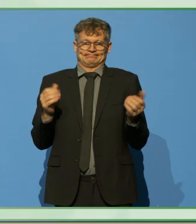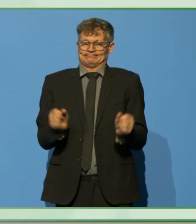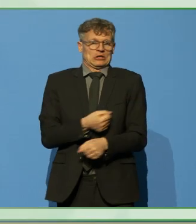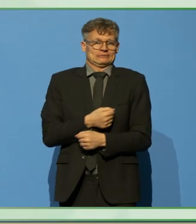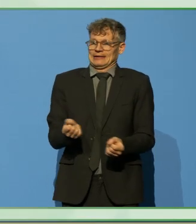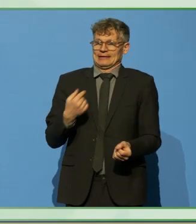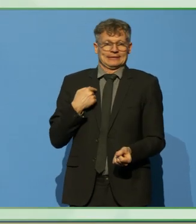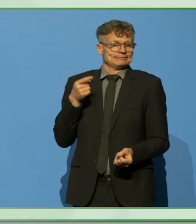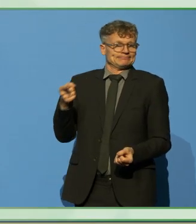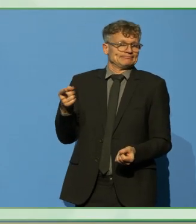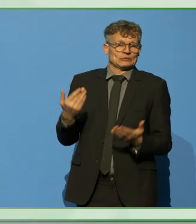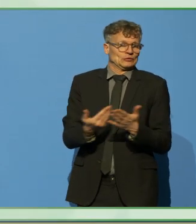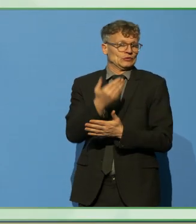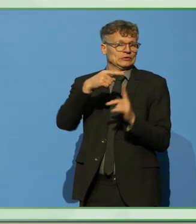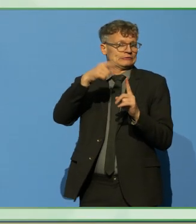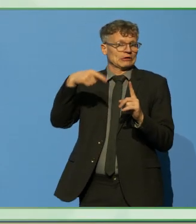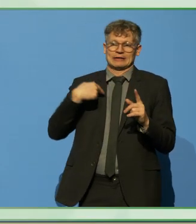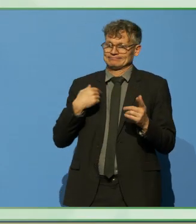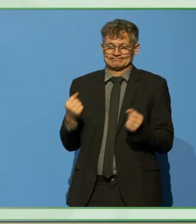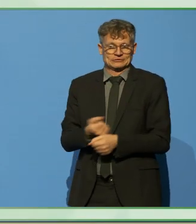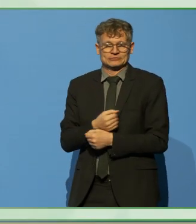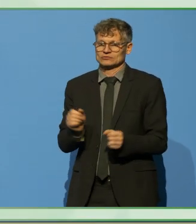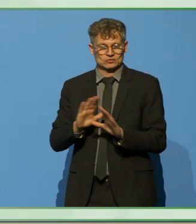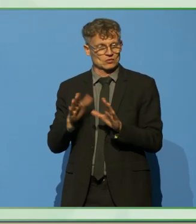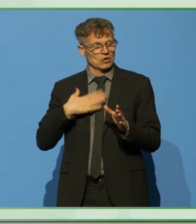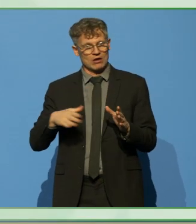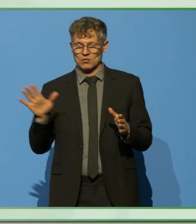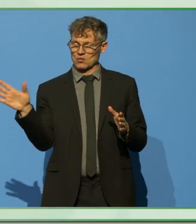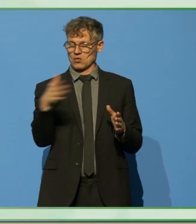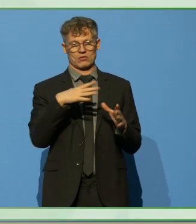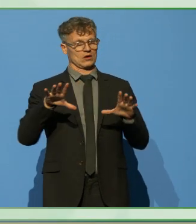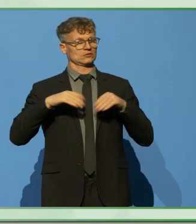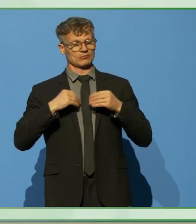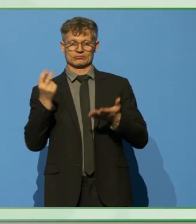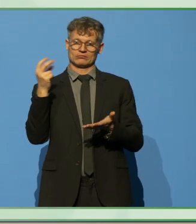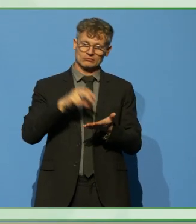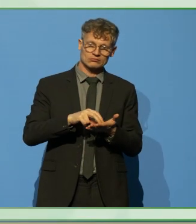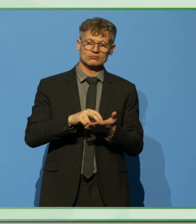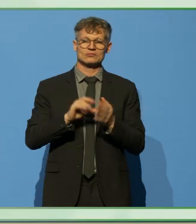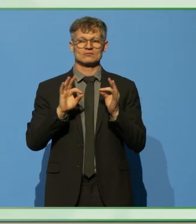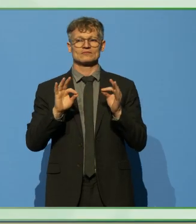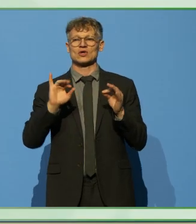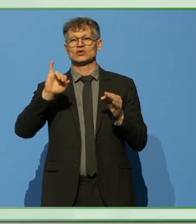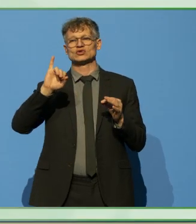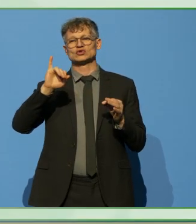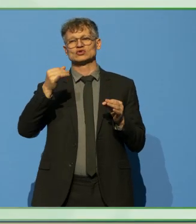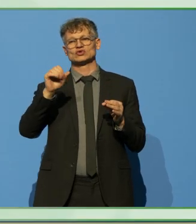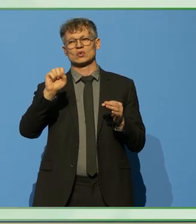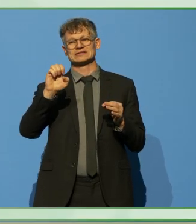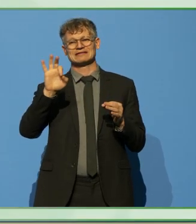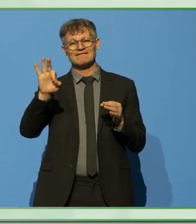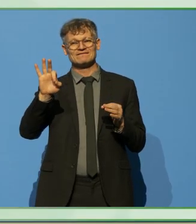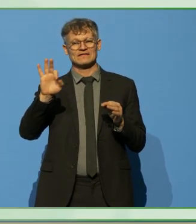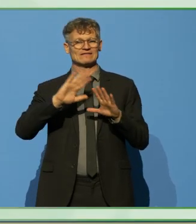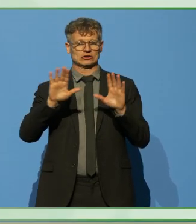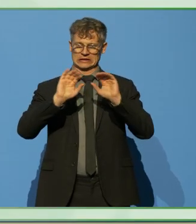but I'm not going to repeat them because Joseph already very clearly explained them in his presentation. I would like to thank you. There are a lot of